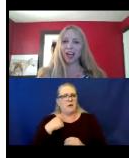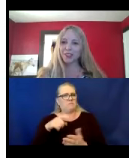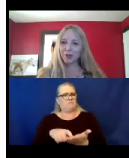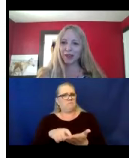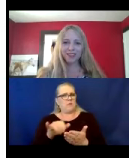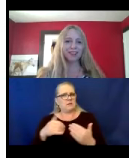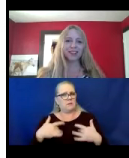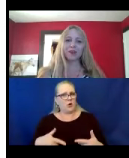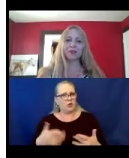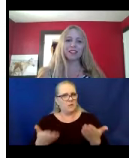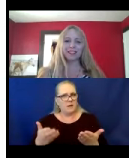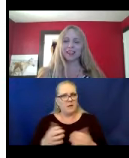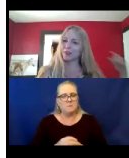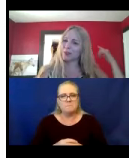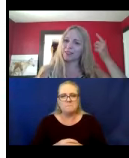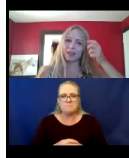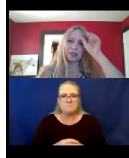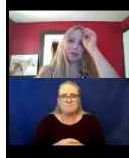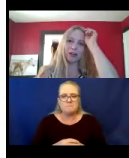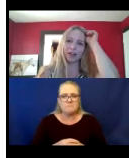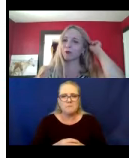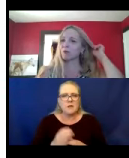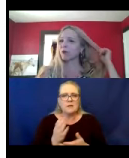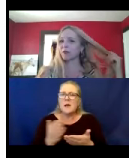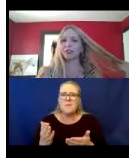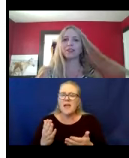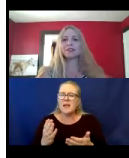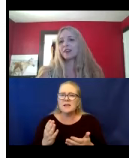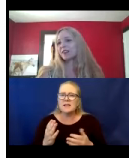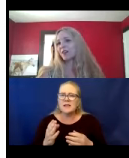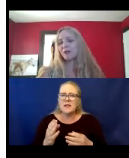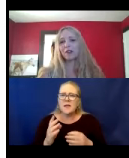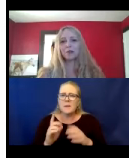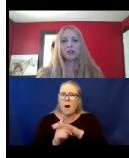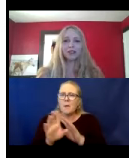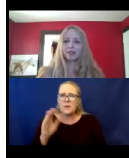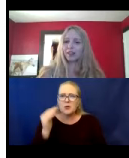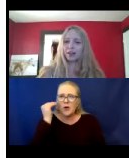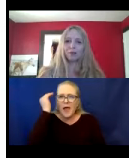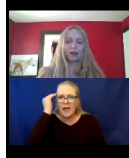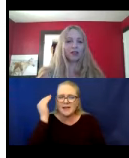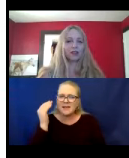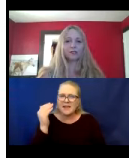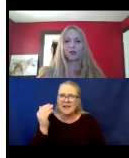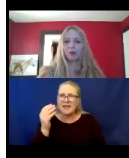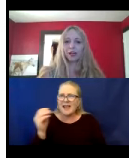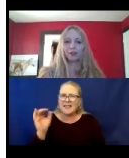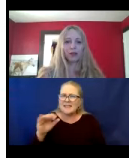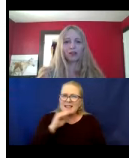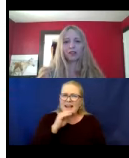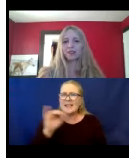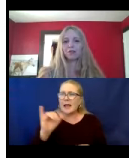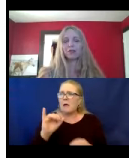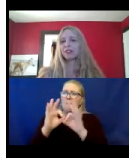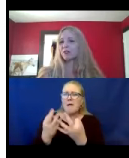always say it lies to us. It's those things come into our head. We're worthless. you know, our family doesn't care about us, or no one cares